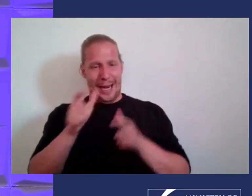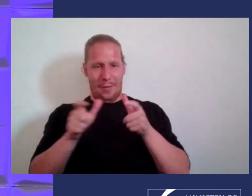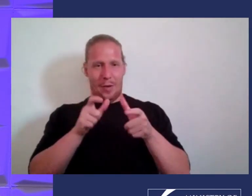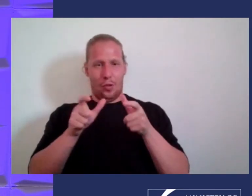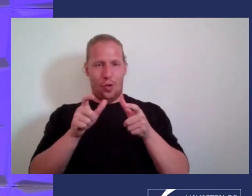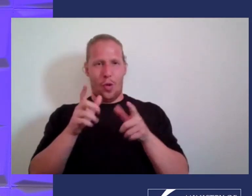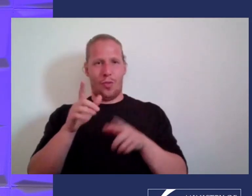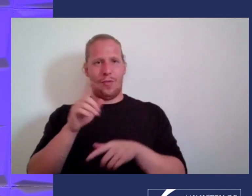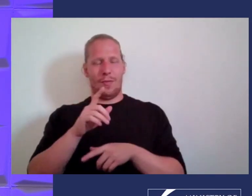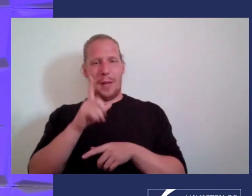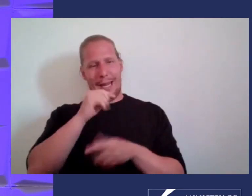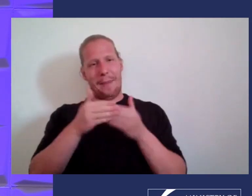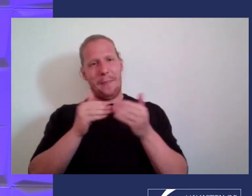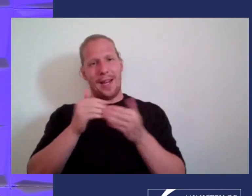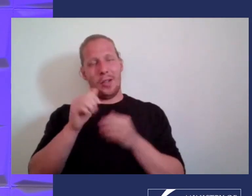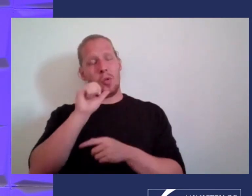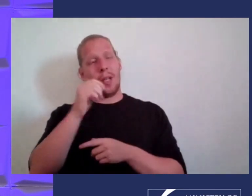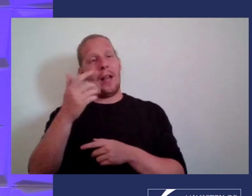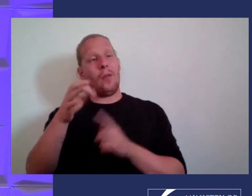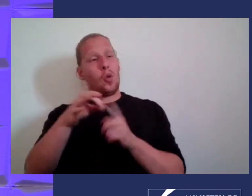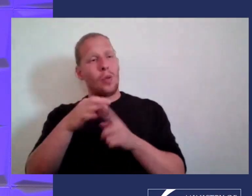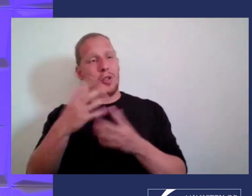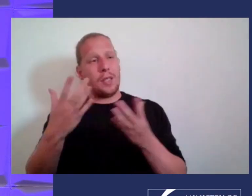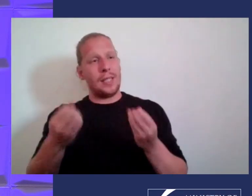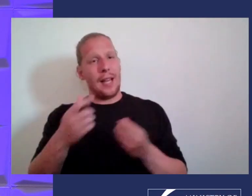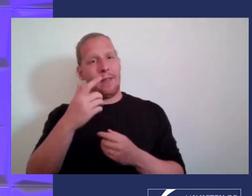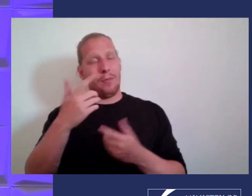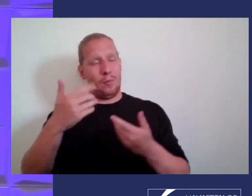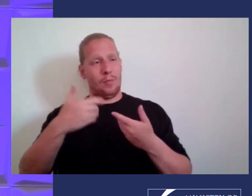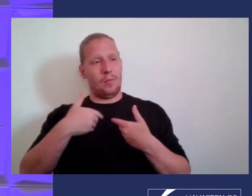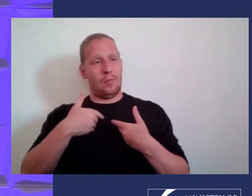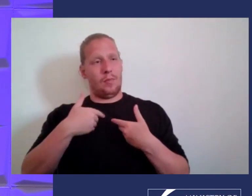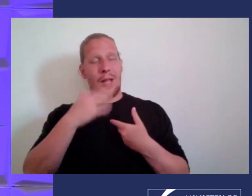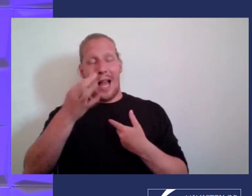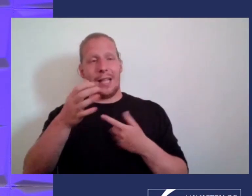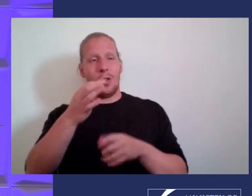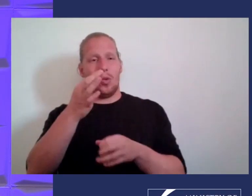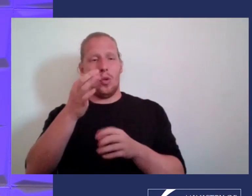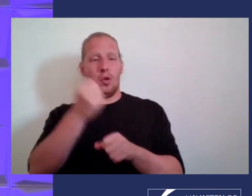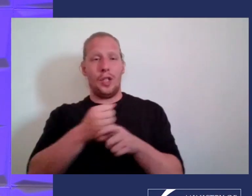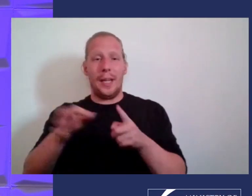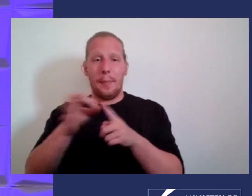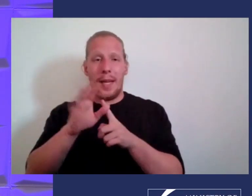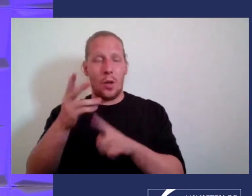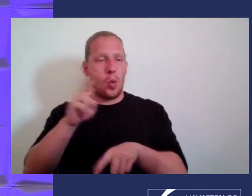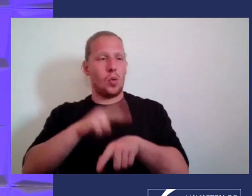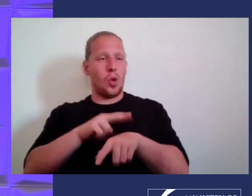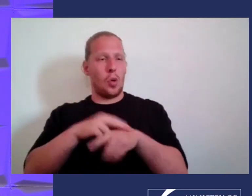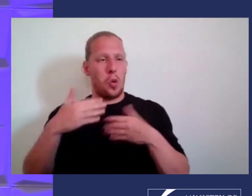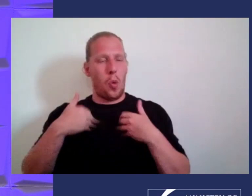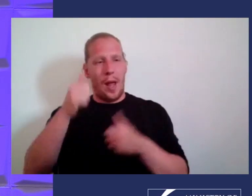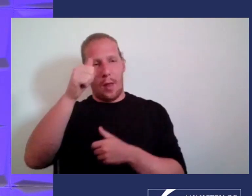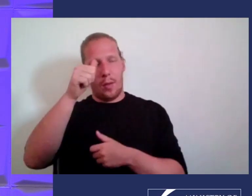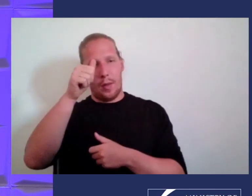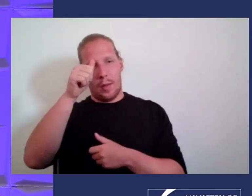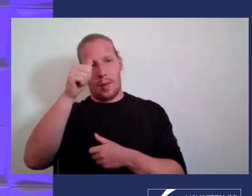here. If you have questions, we're here. So please reach out to your GP or your paediatricians or your health professionals.